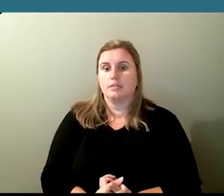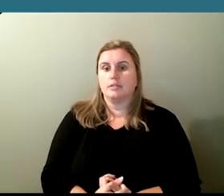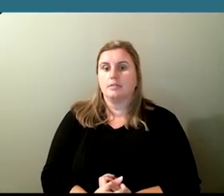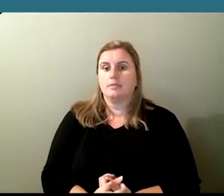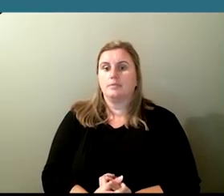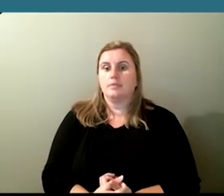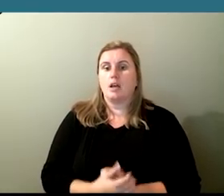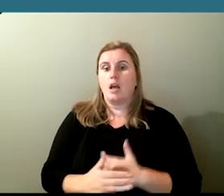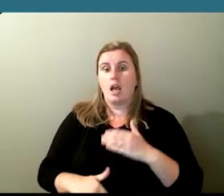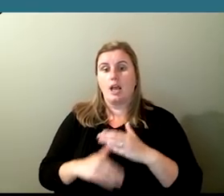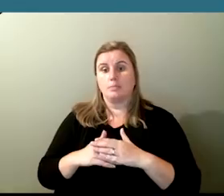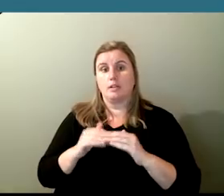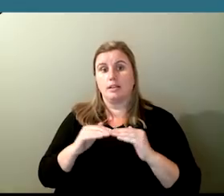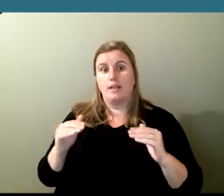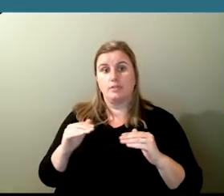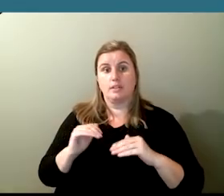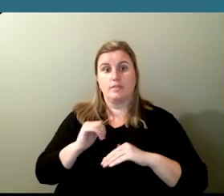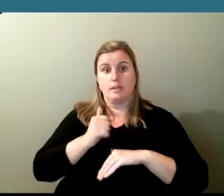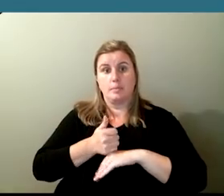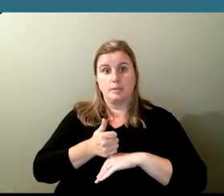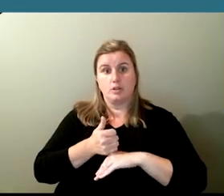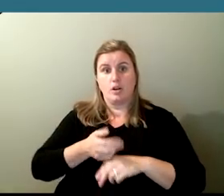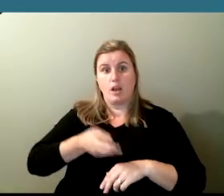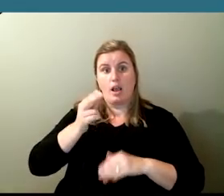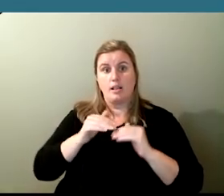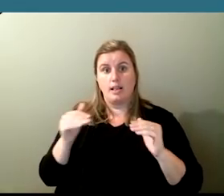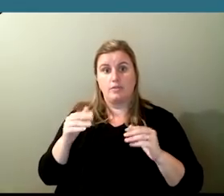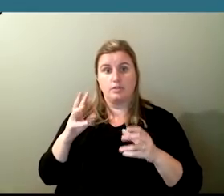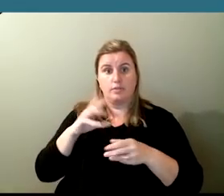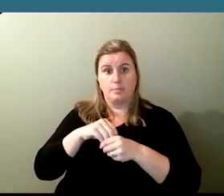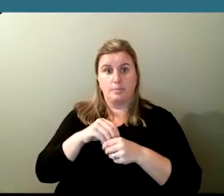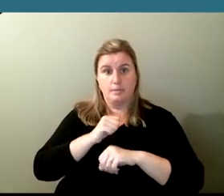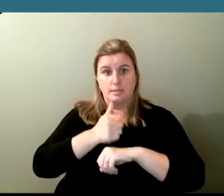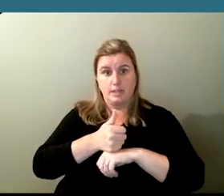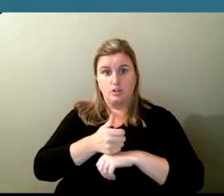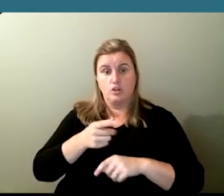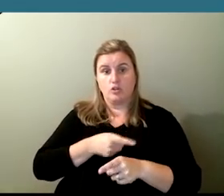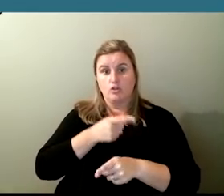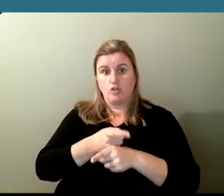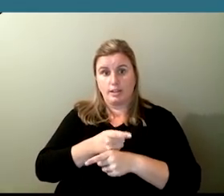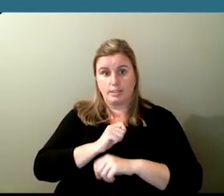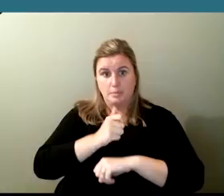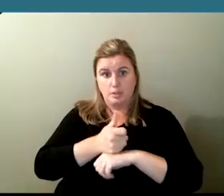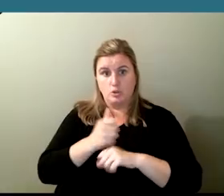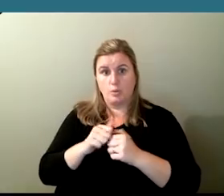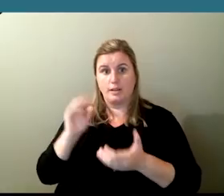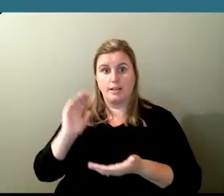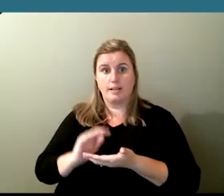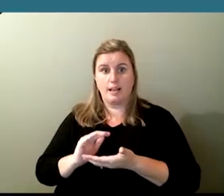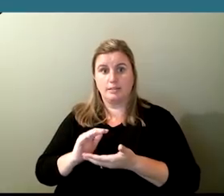optimal levels of implementation or high levels of implementation, correct implementation with less training